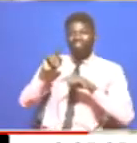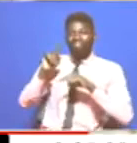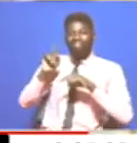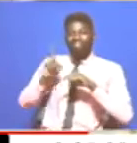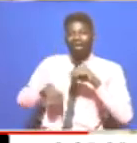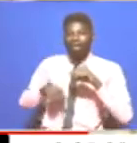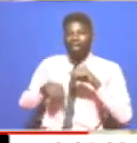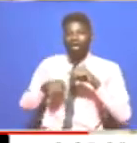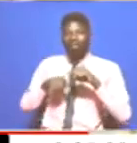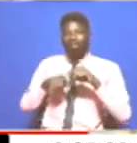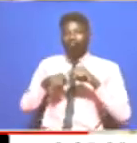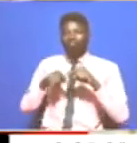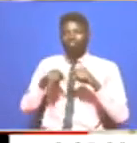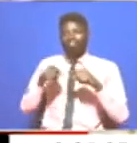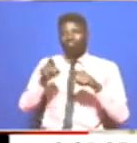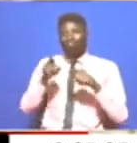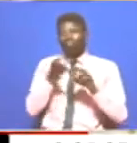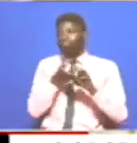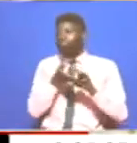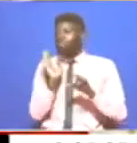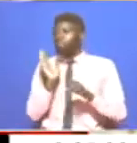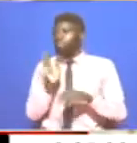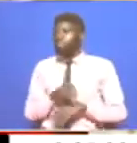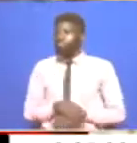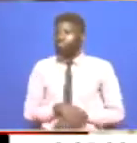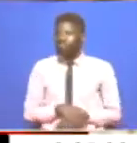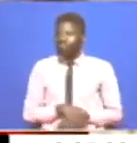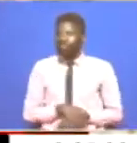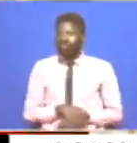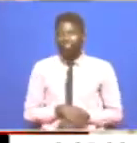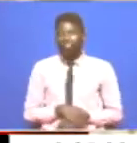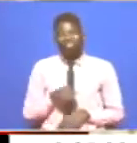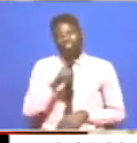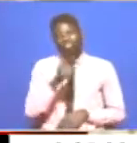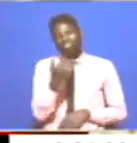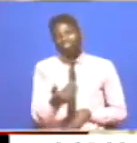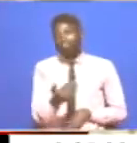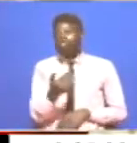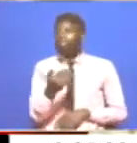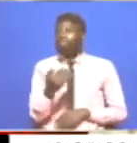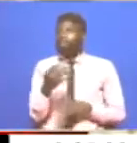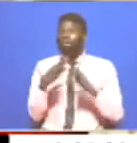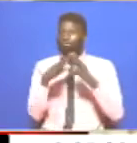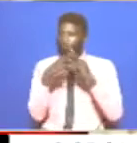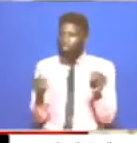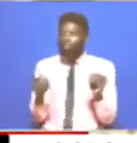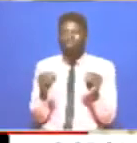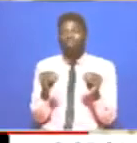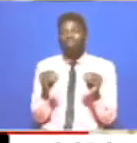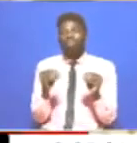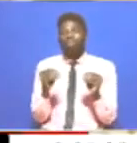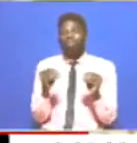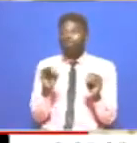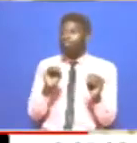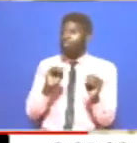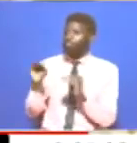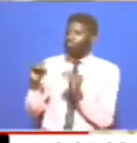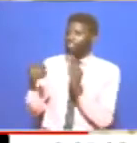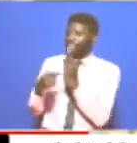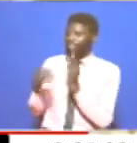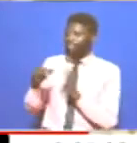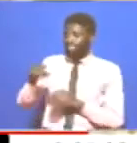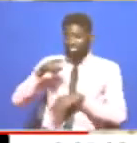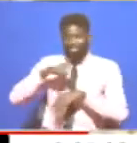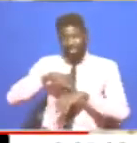community. Ni mtoto alipotea tu, akawa anakuja na bush, akaja akatokea hapo kwa Taita. Kwa hivyo huyu bwana naye akiwa anachunga